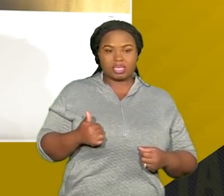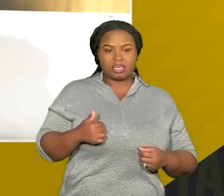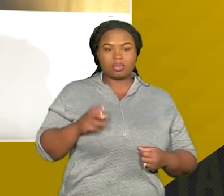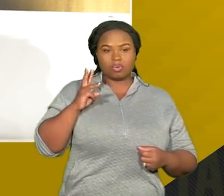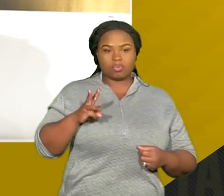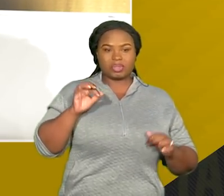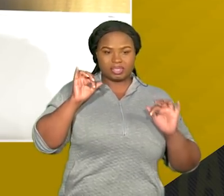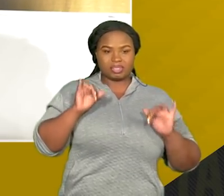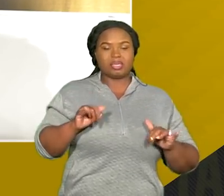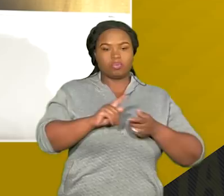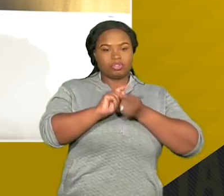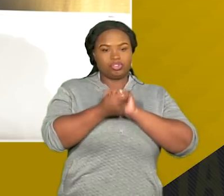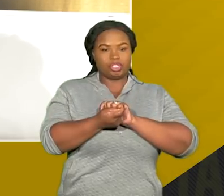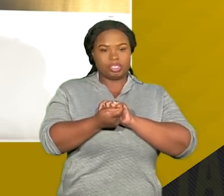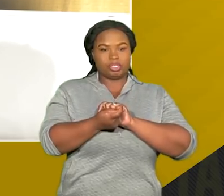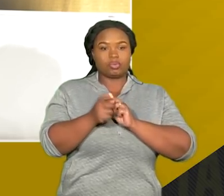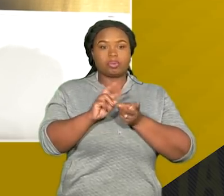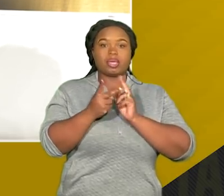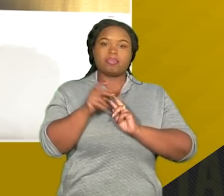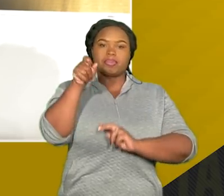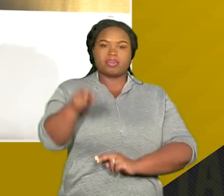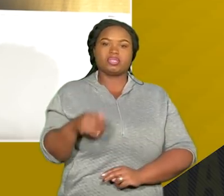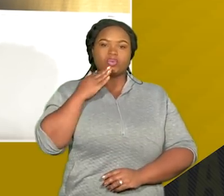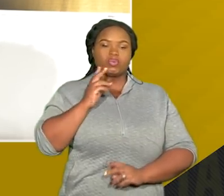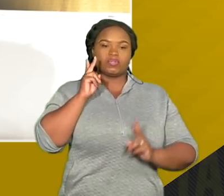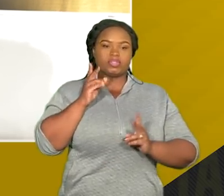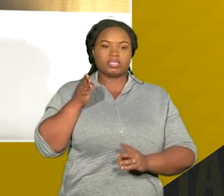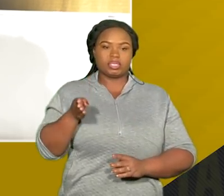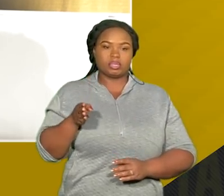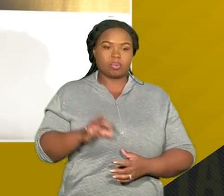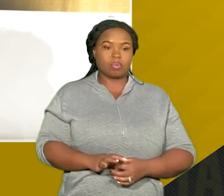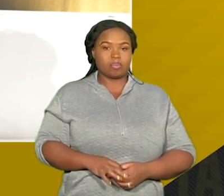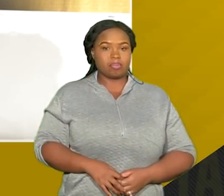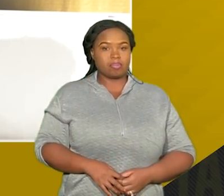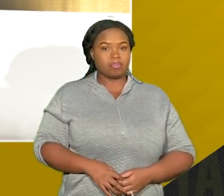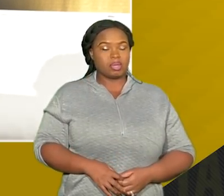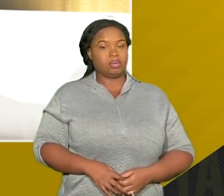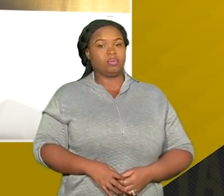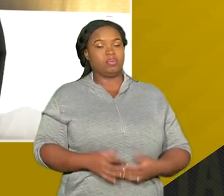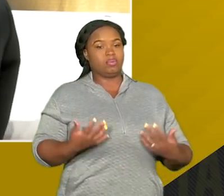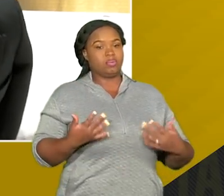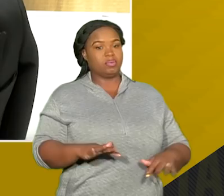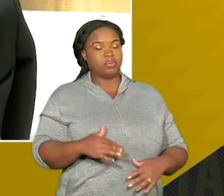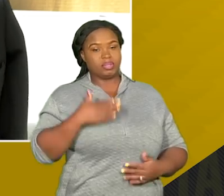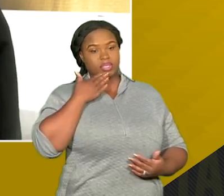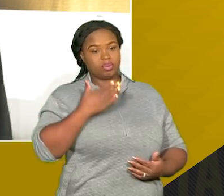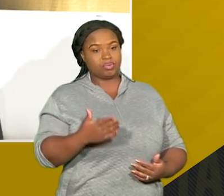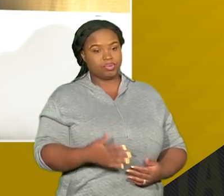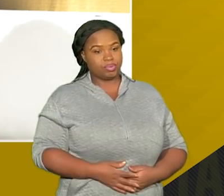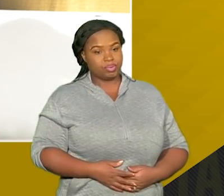Sabinki, and Kuchin Chaiva Muti, Nila Naki of Koloi. Hey, Raleboga Richman.